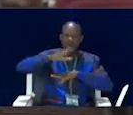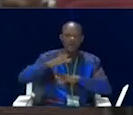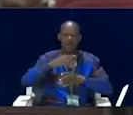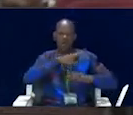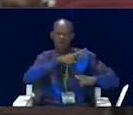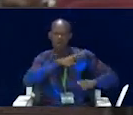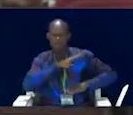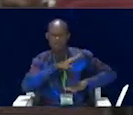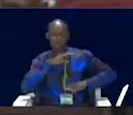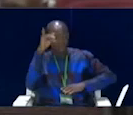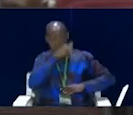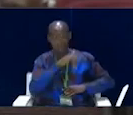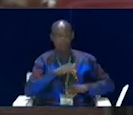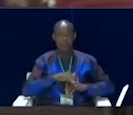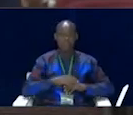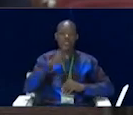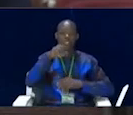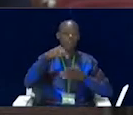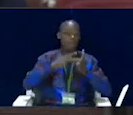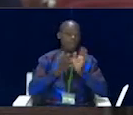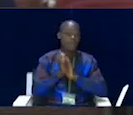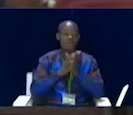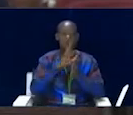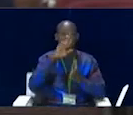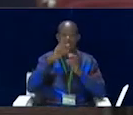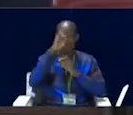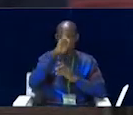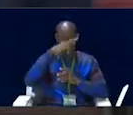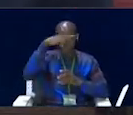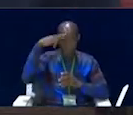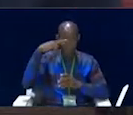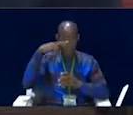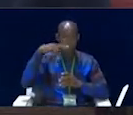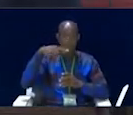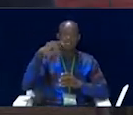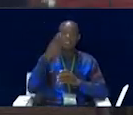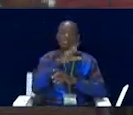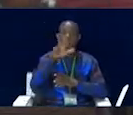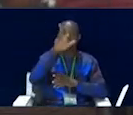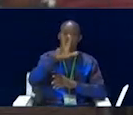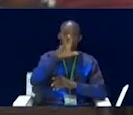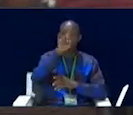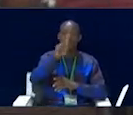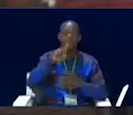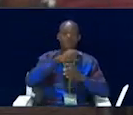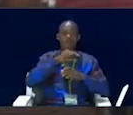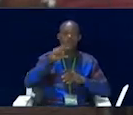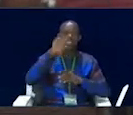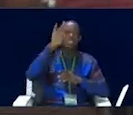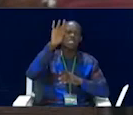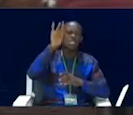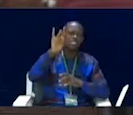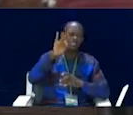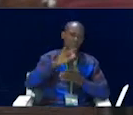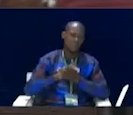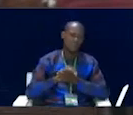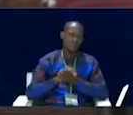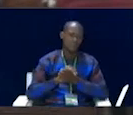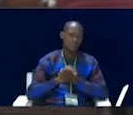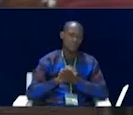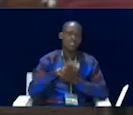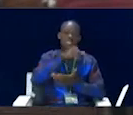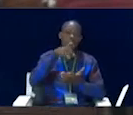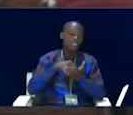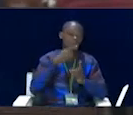The Bible says in Deuteronomy chapter 31 verse 8. This is a word for someone. Deuteronomy 31 verse